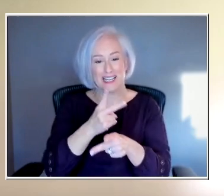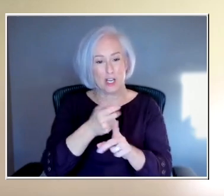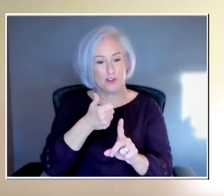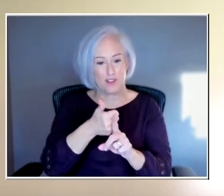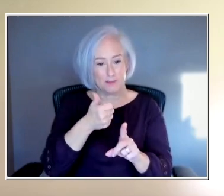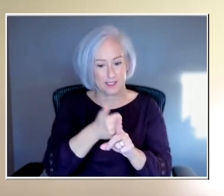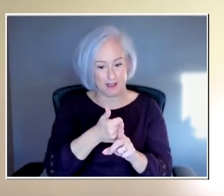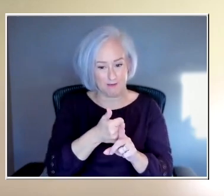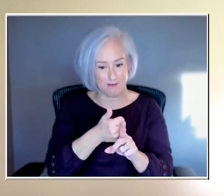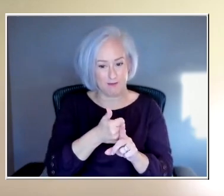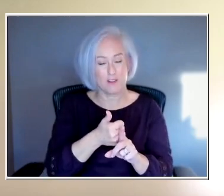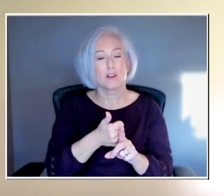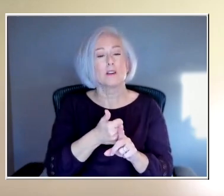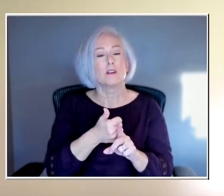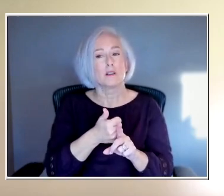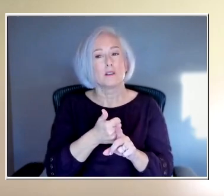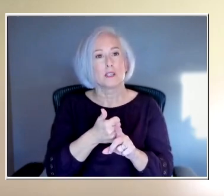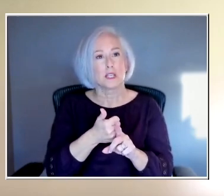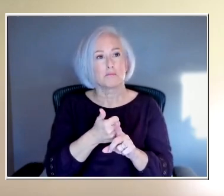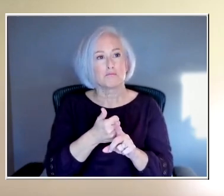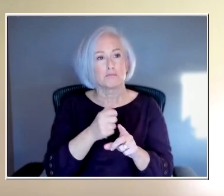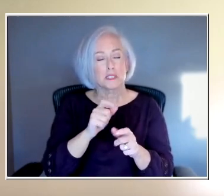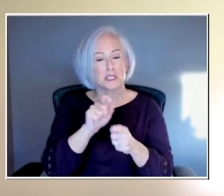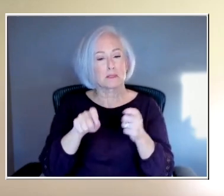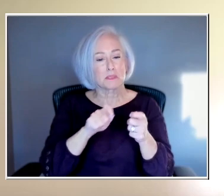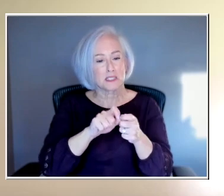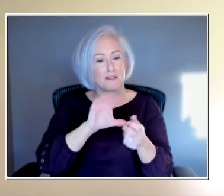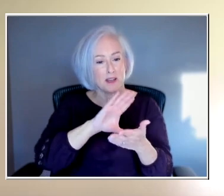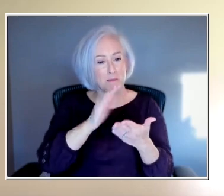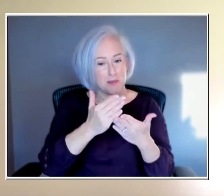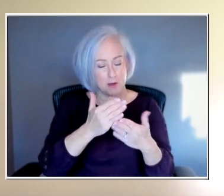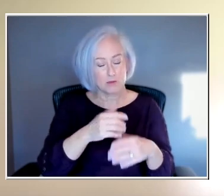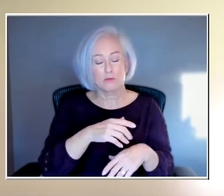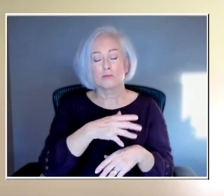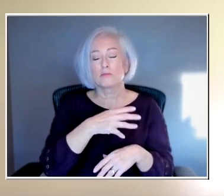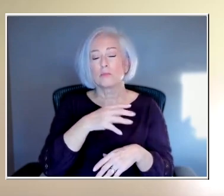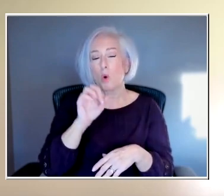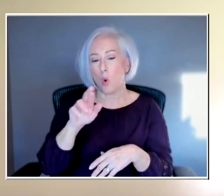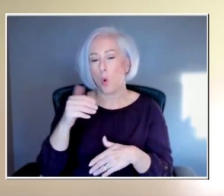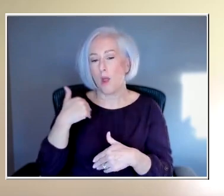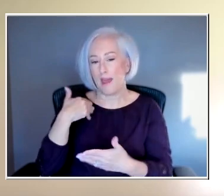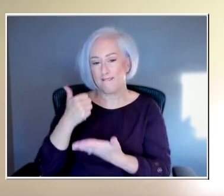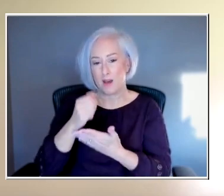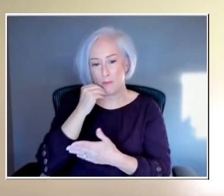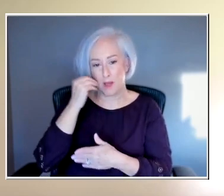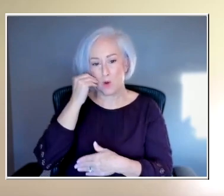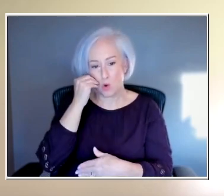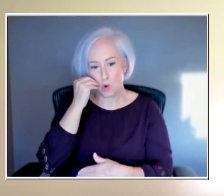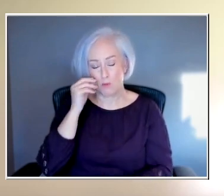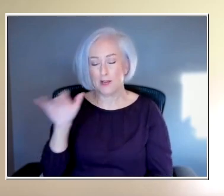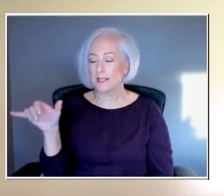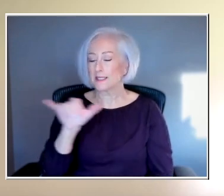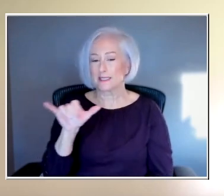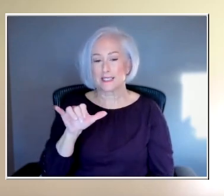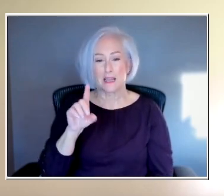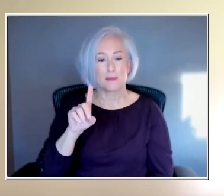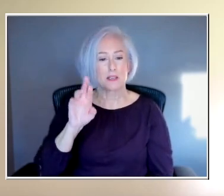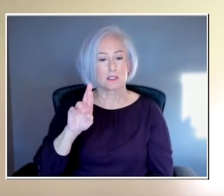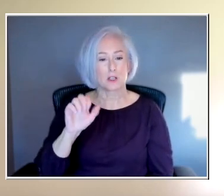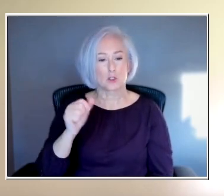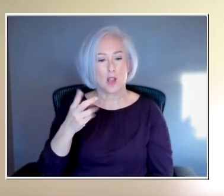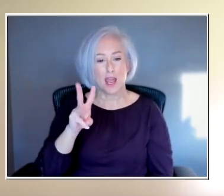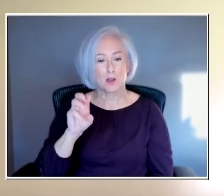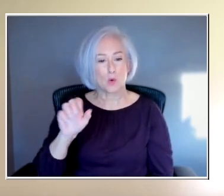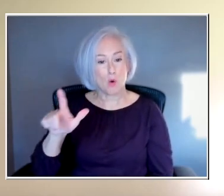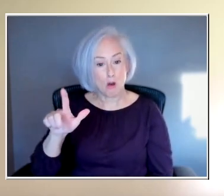help at home. But as Dr. Agarwal was saying, and Gina and Tom were saying, continued therapy is